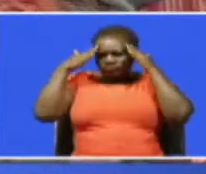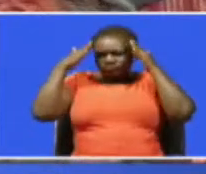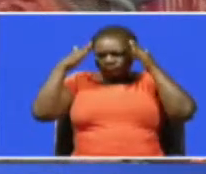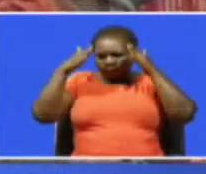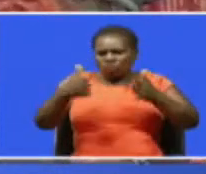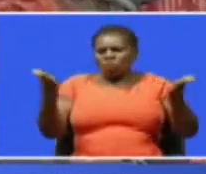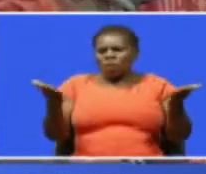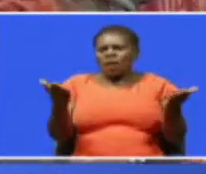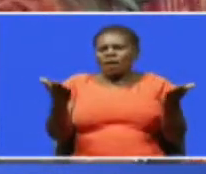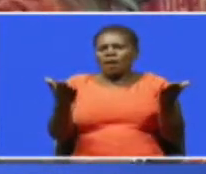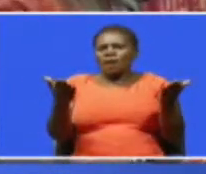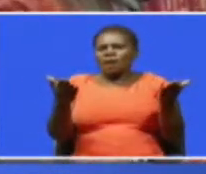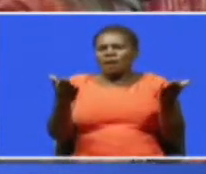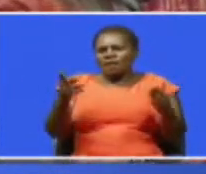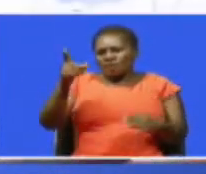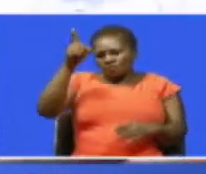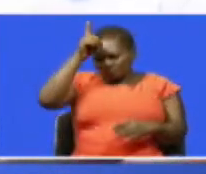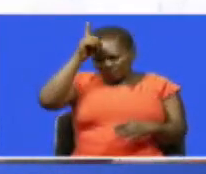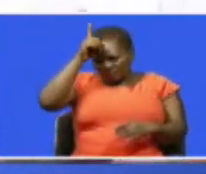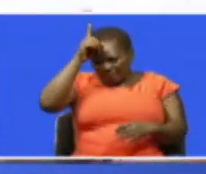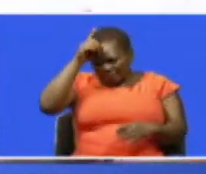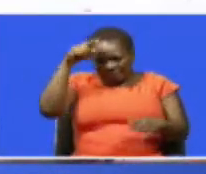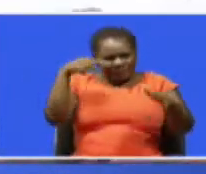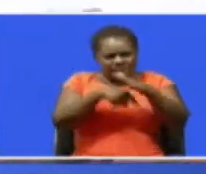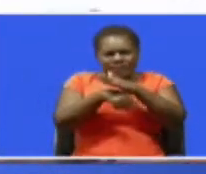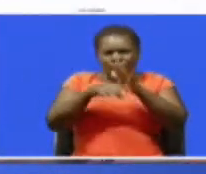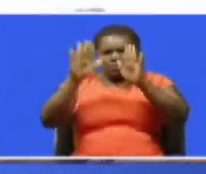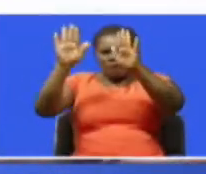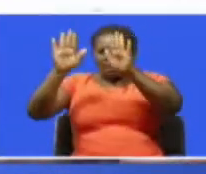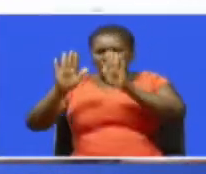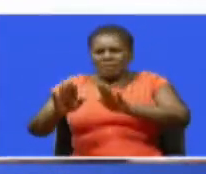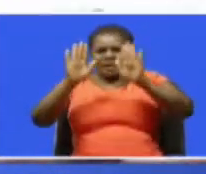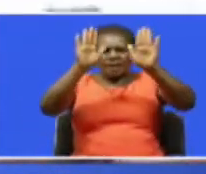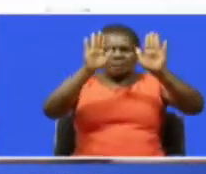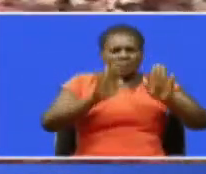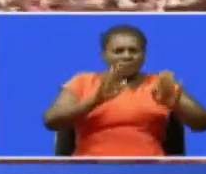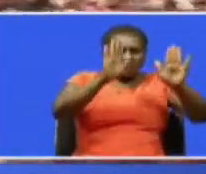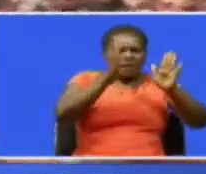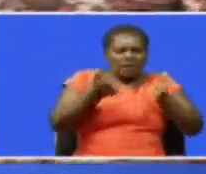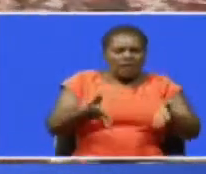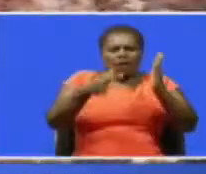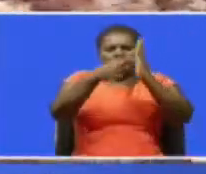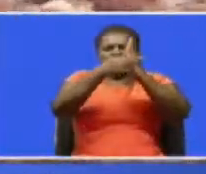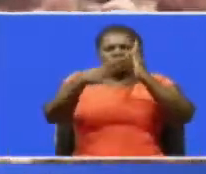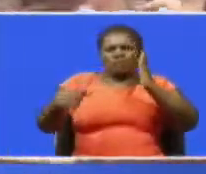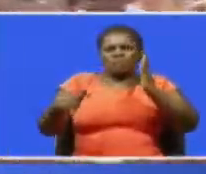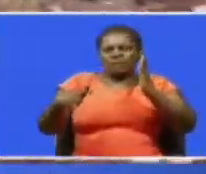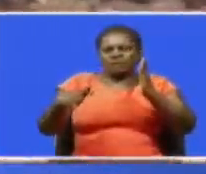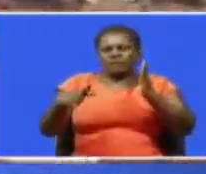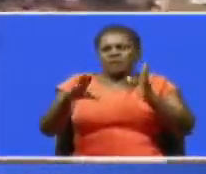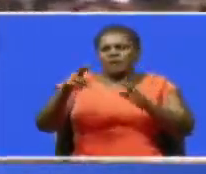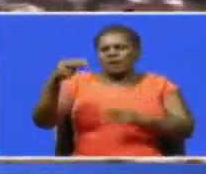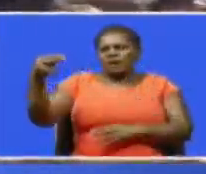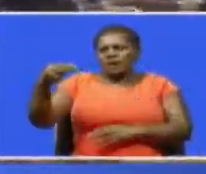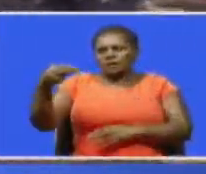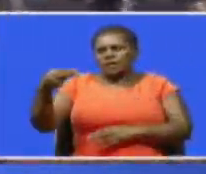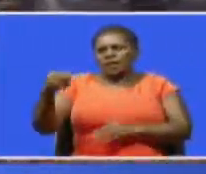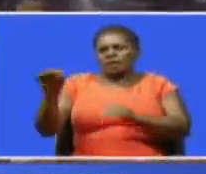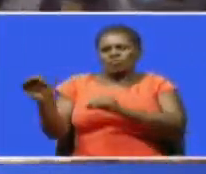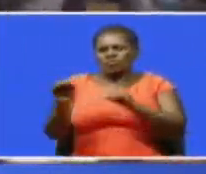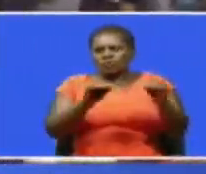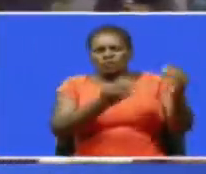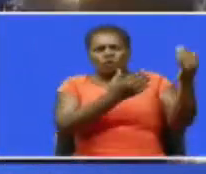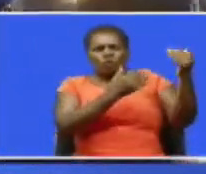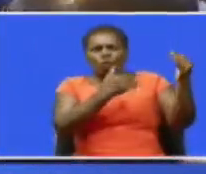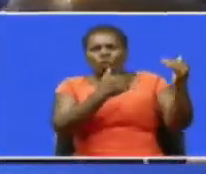his efforts in a grassroots popularization drive anchored on his now famous Hustlers movement, through which Ruto